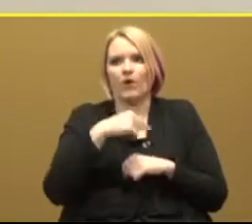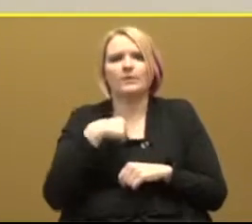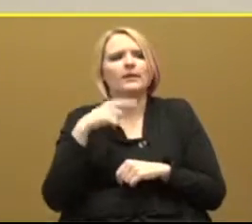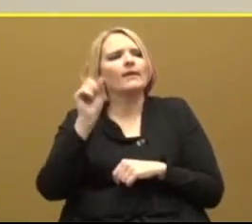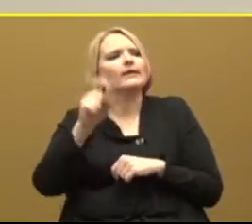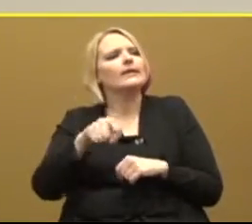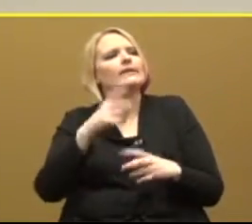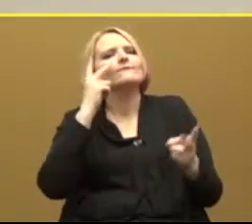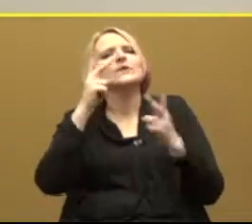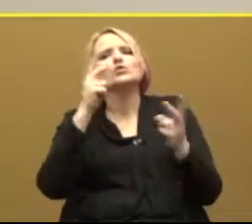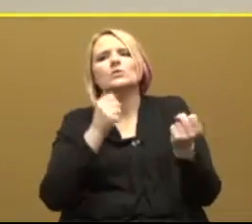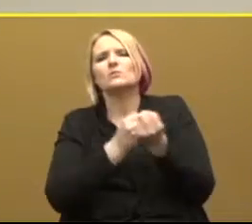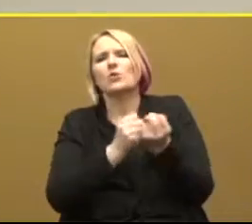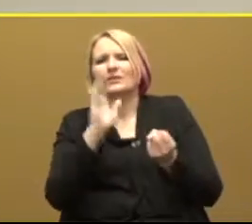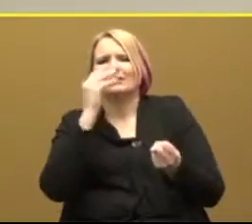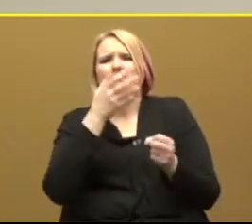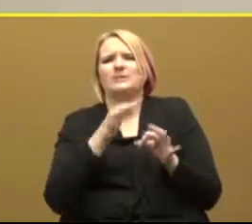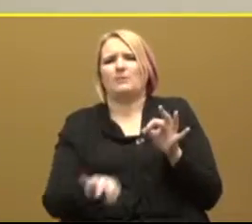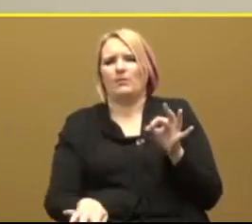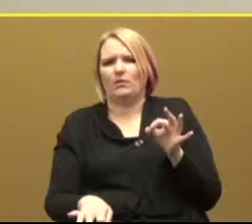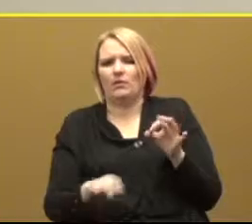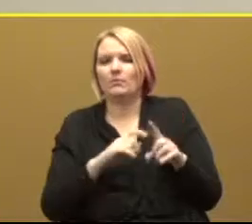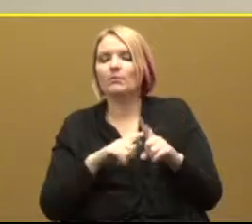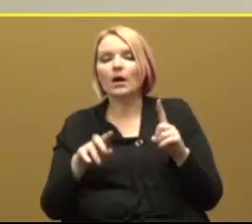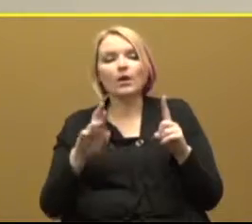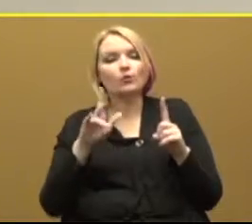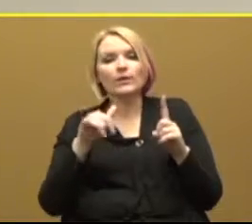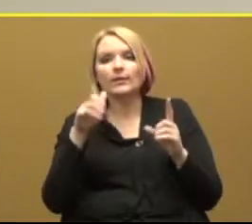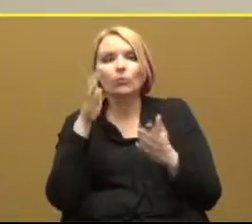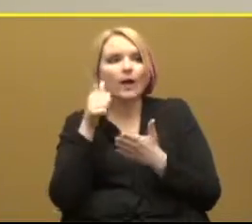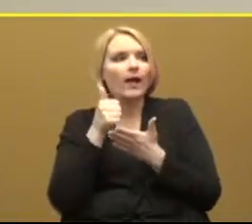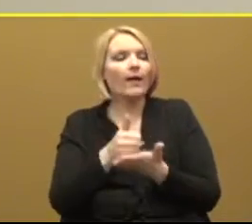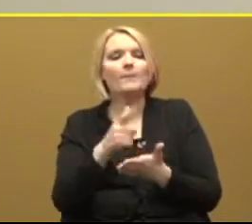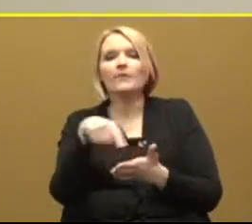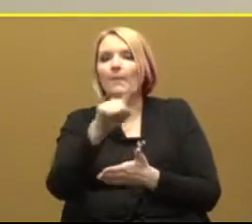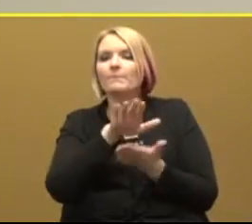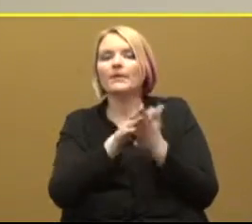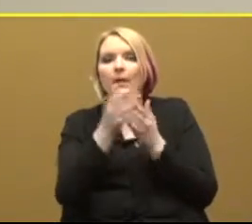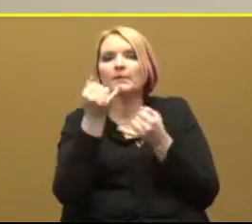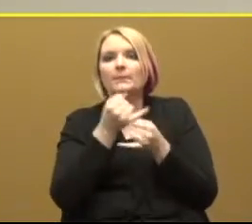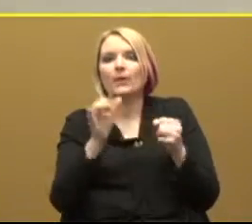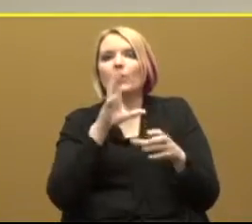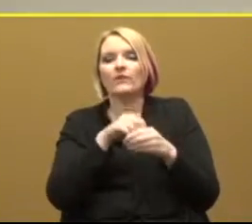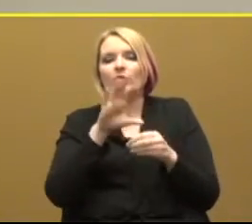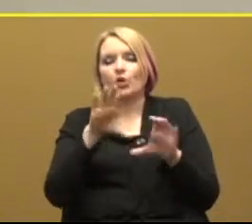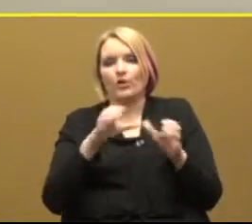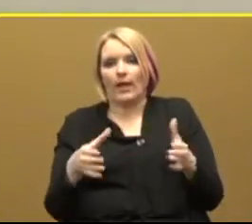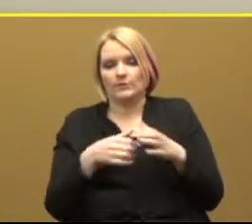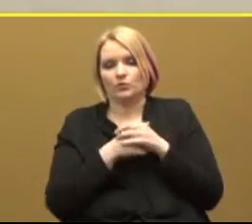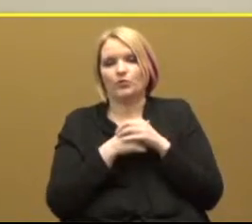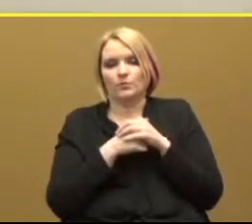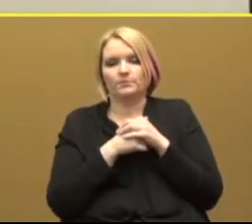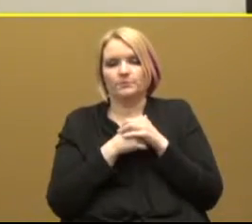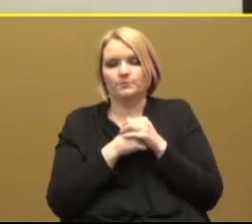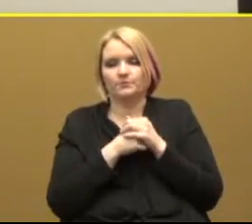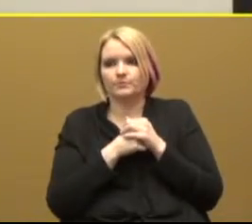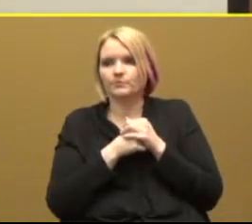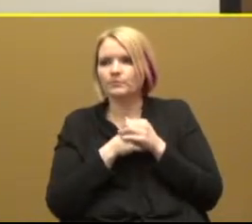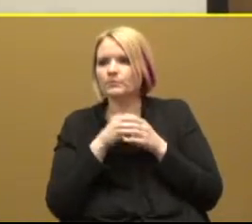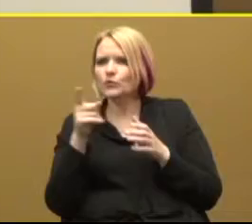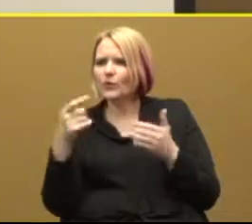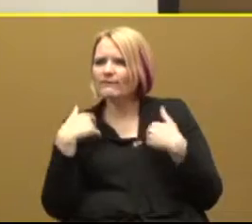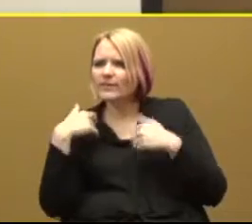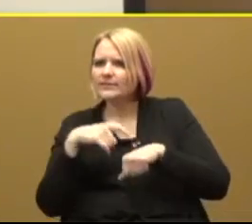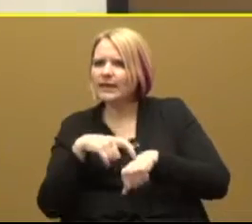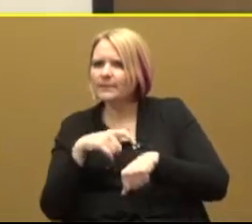supports seem so simple, but really helps them be independent in their classroom time. So, do you have